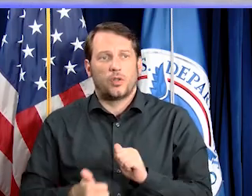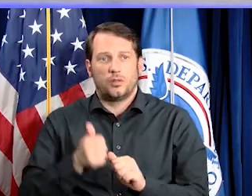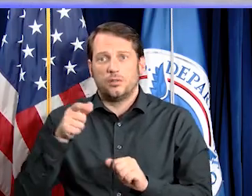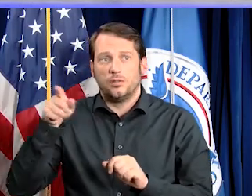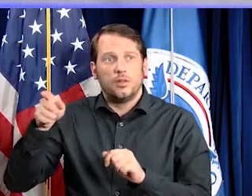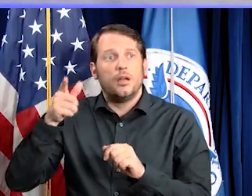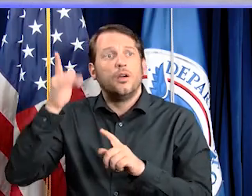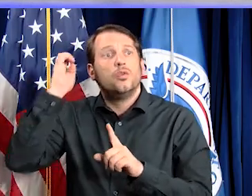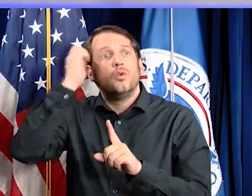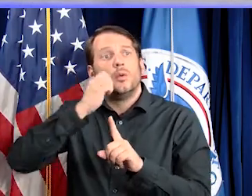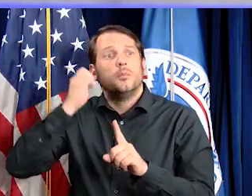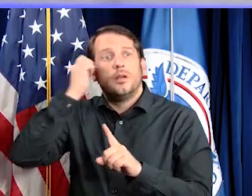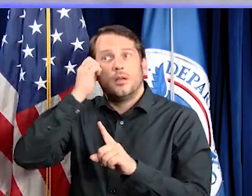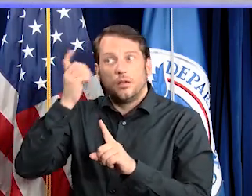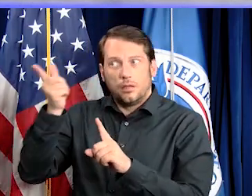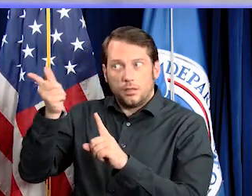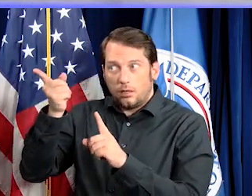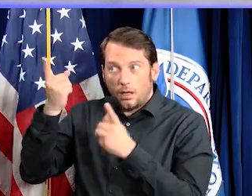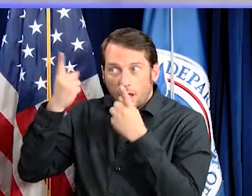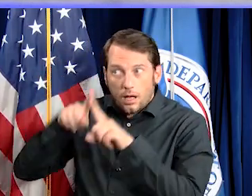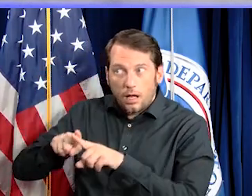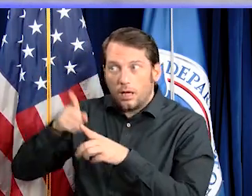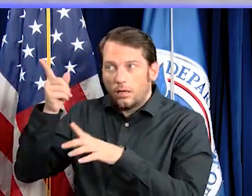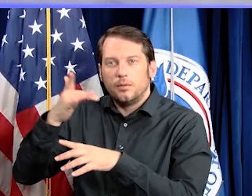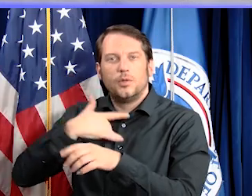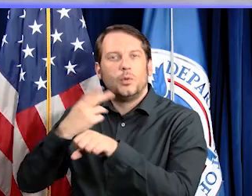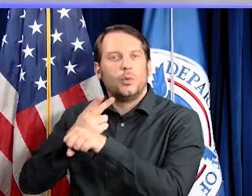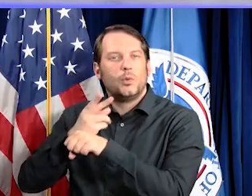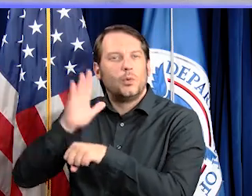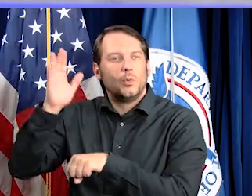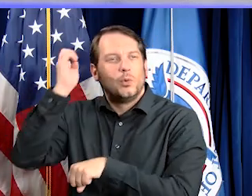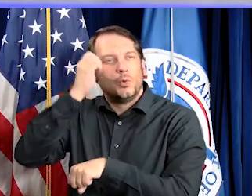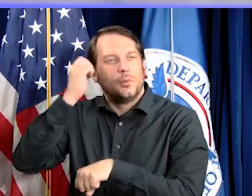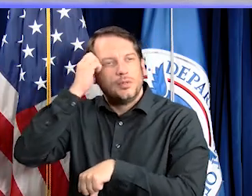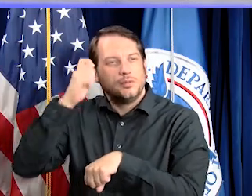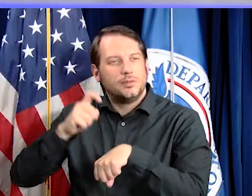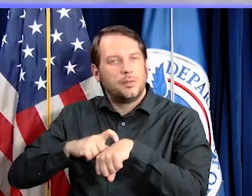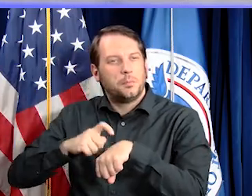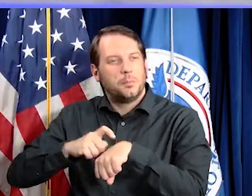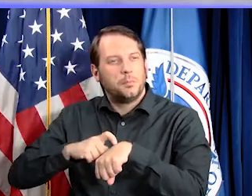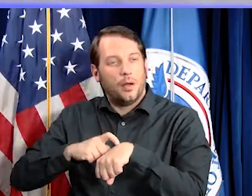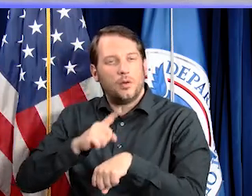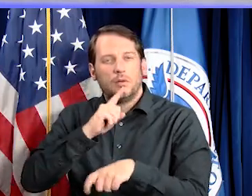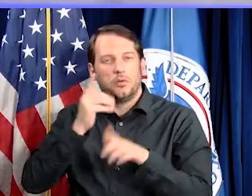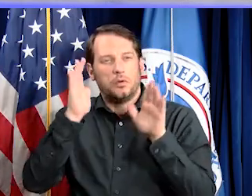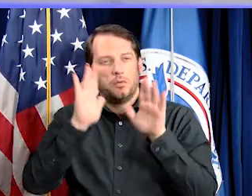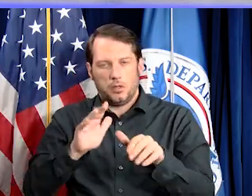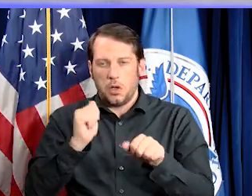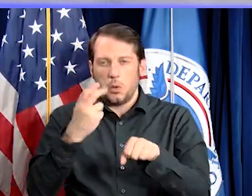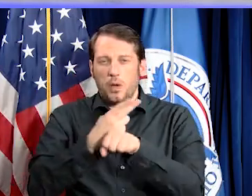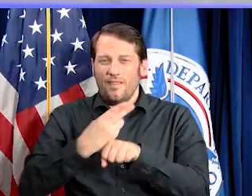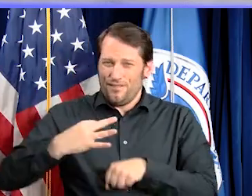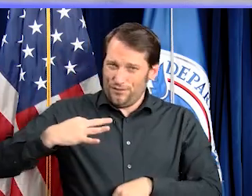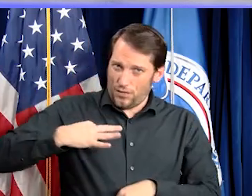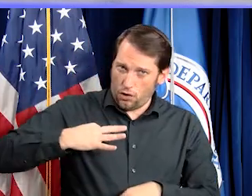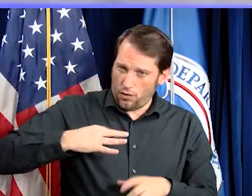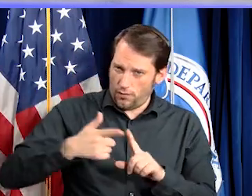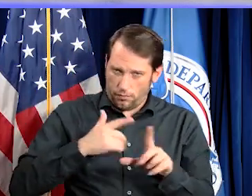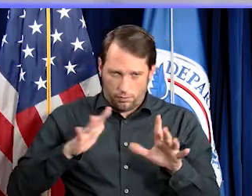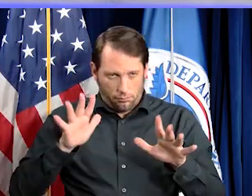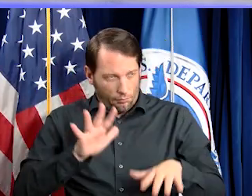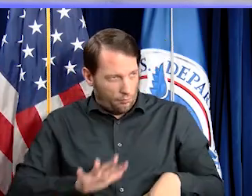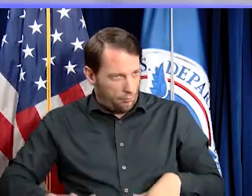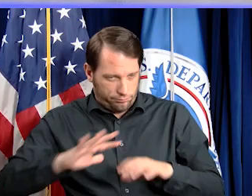they're in the Europe time zone. And I think it's actually really great to leverage these volunteers from around the world